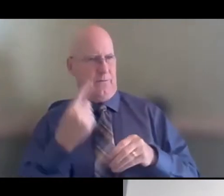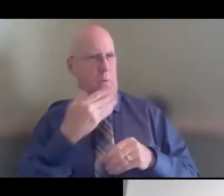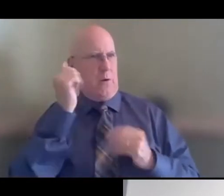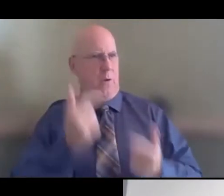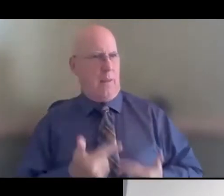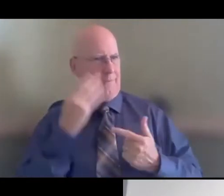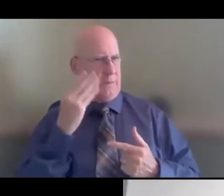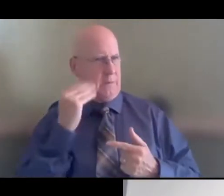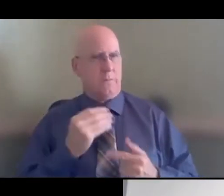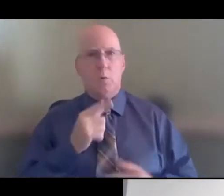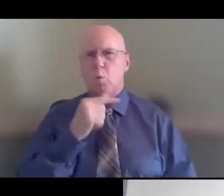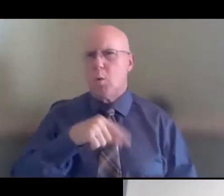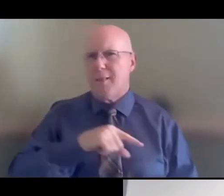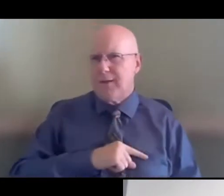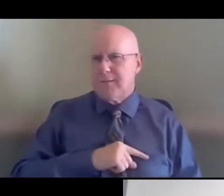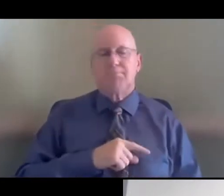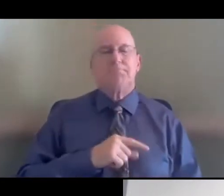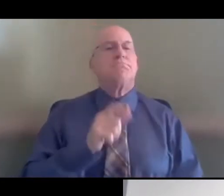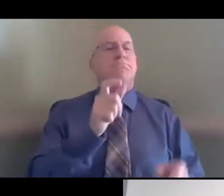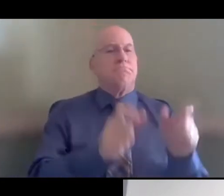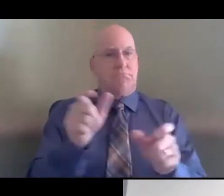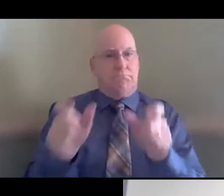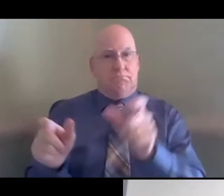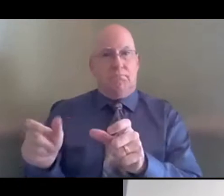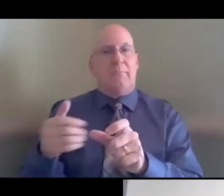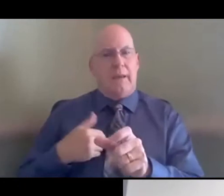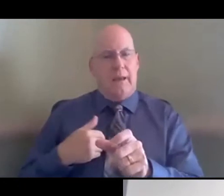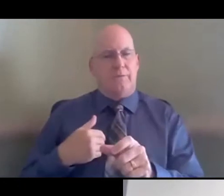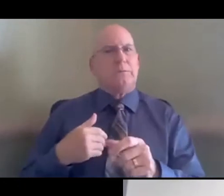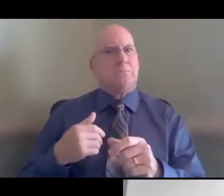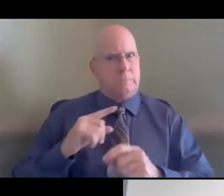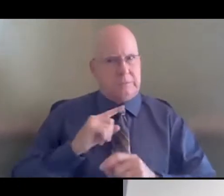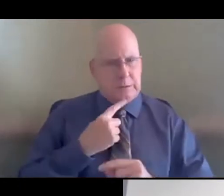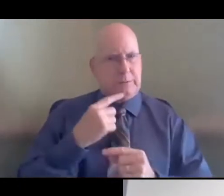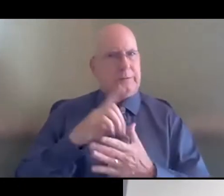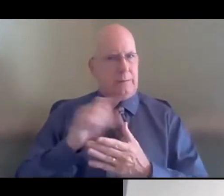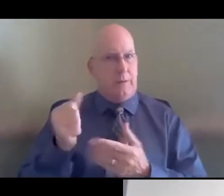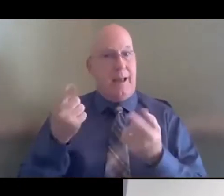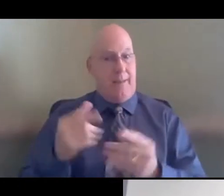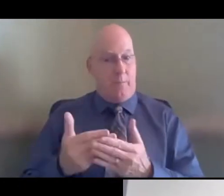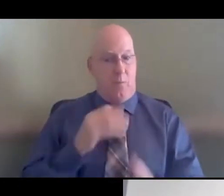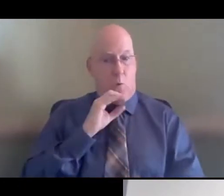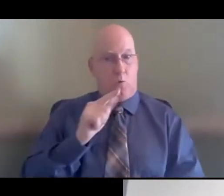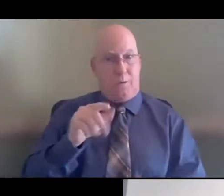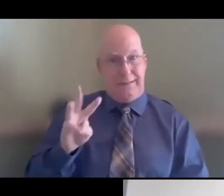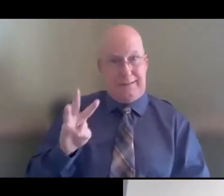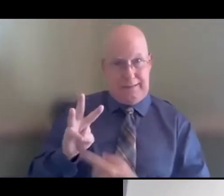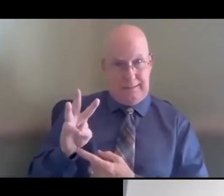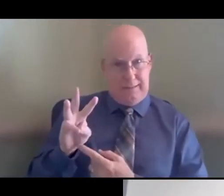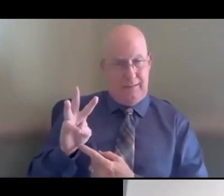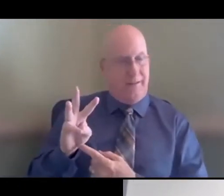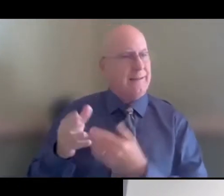So who's eligible? Individuals who have a significant disability that occurred prior to age 26, regardless